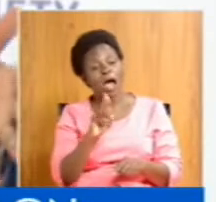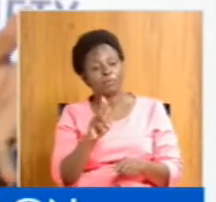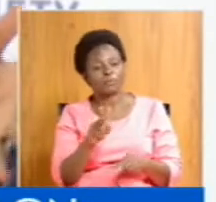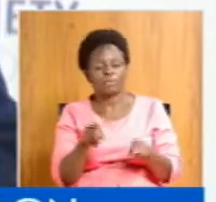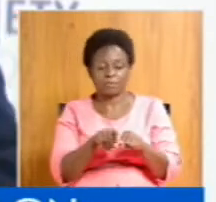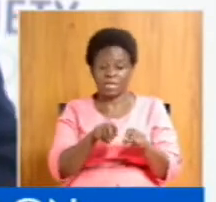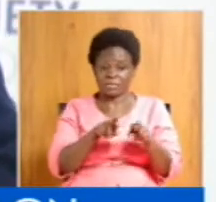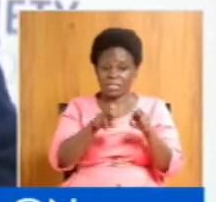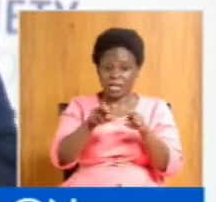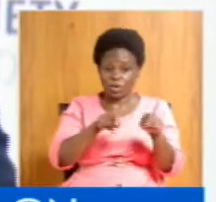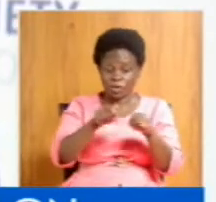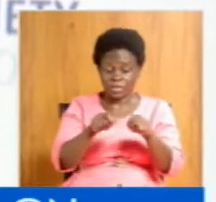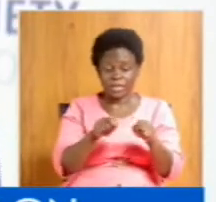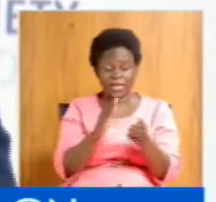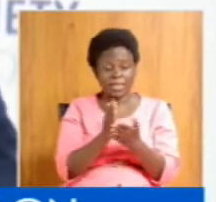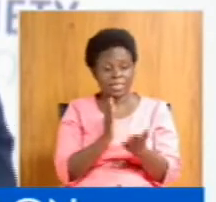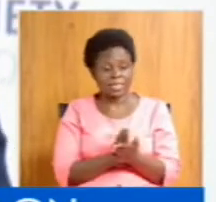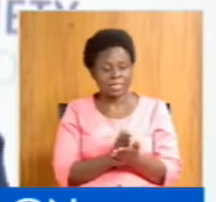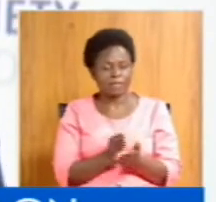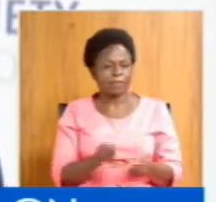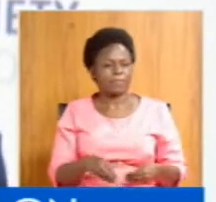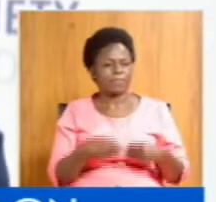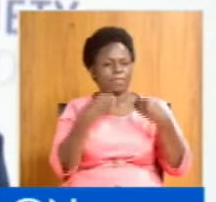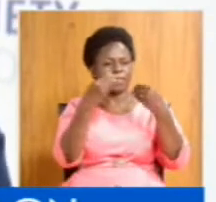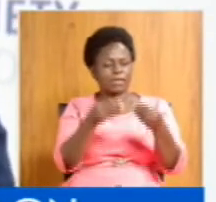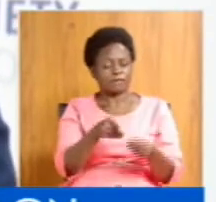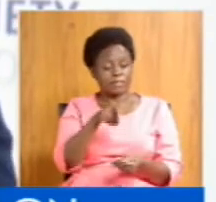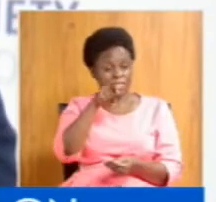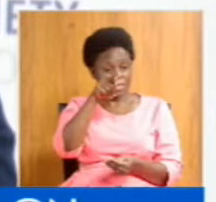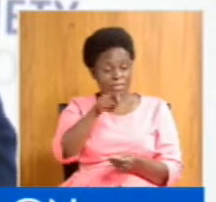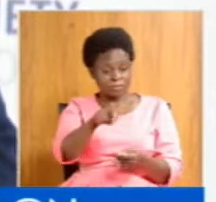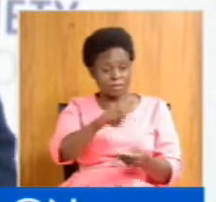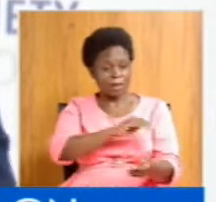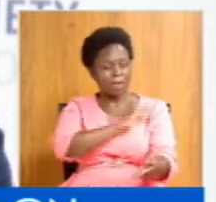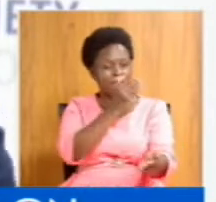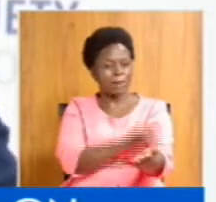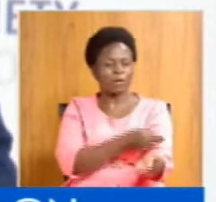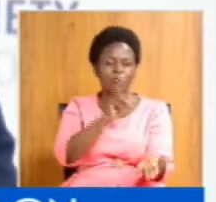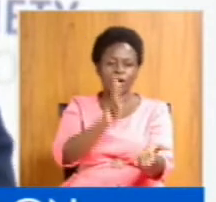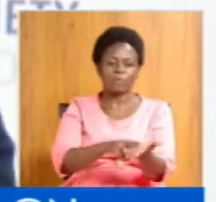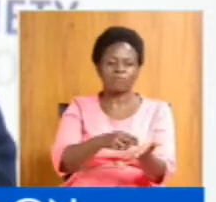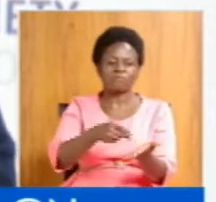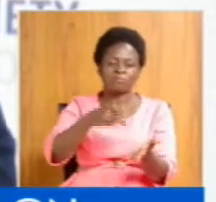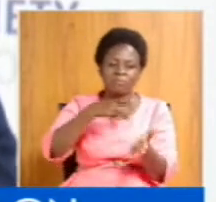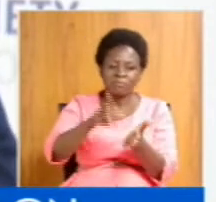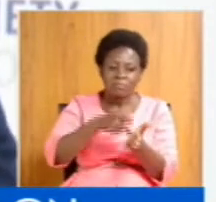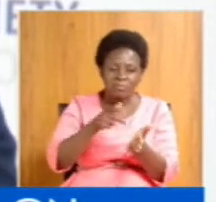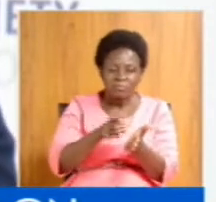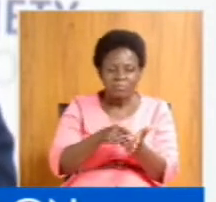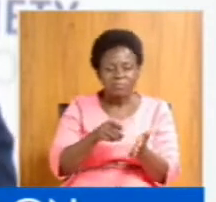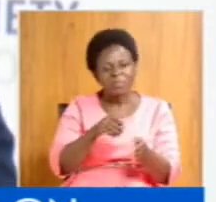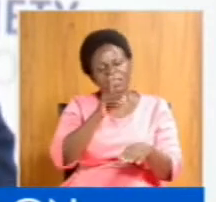regulator in this sector. Gives this regulator the power to approve tariffs subject to